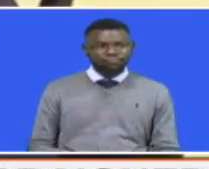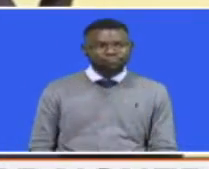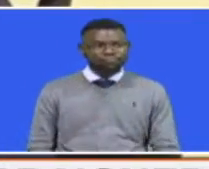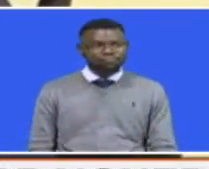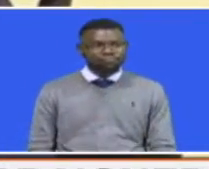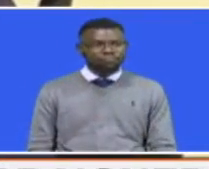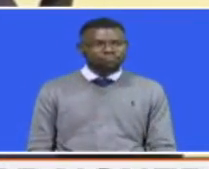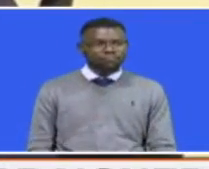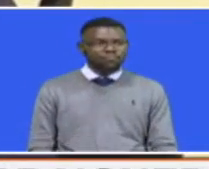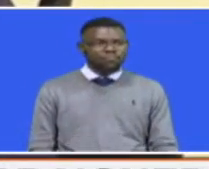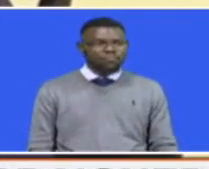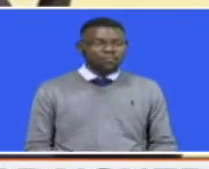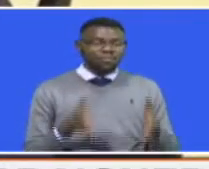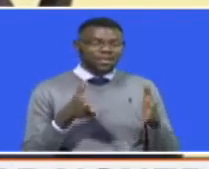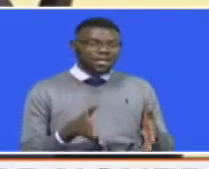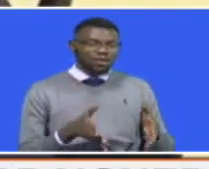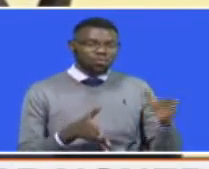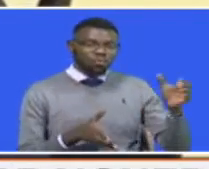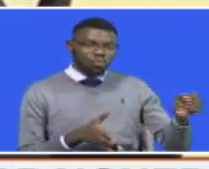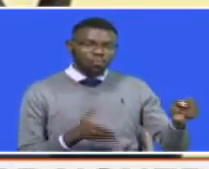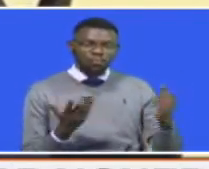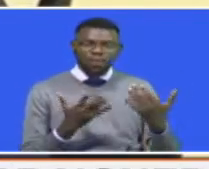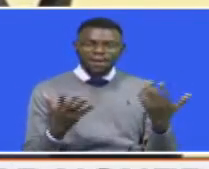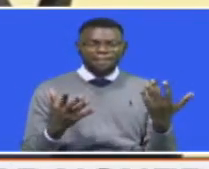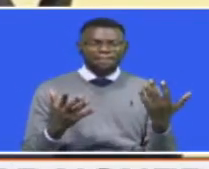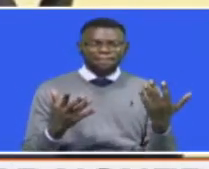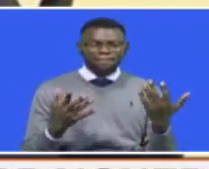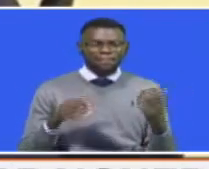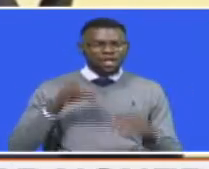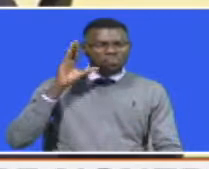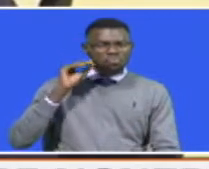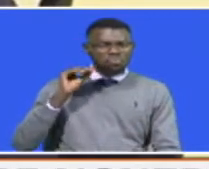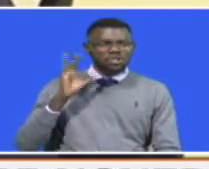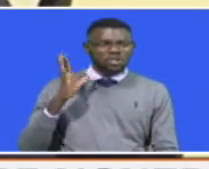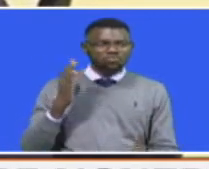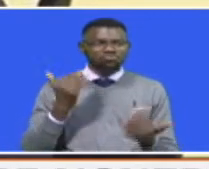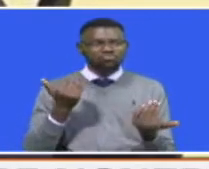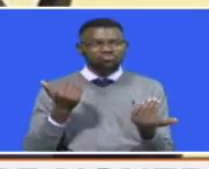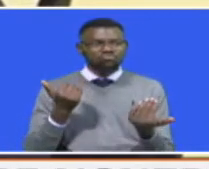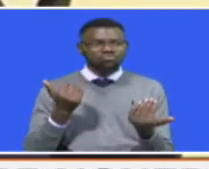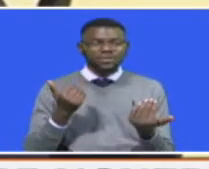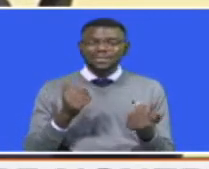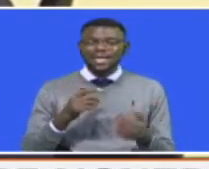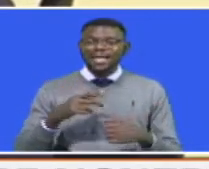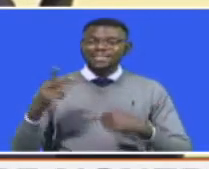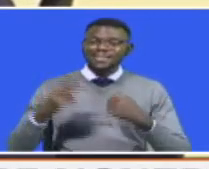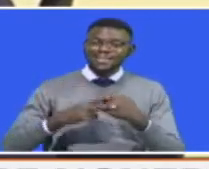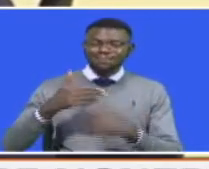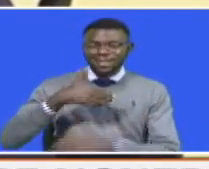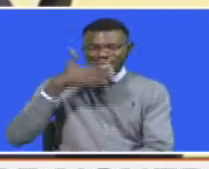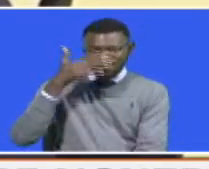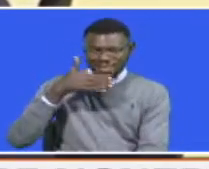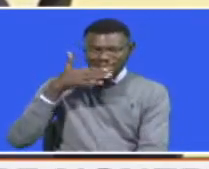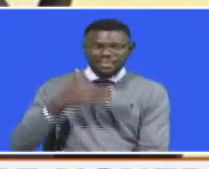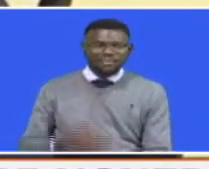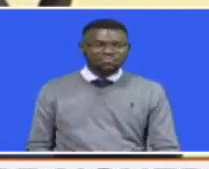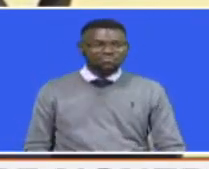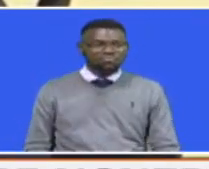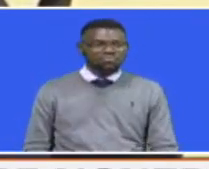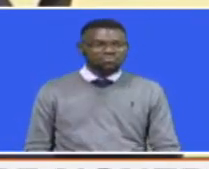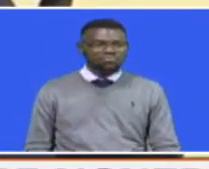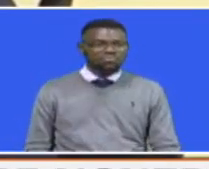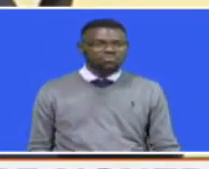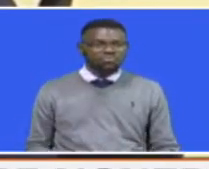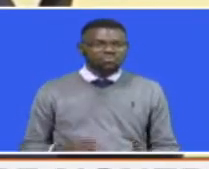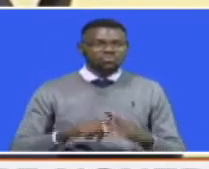shall be detained at Port Police Station, Mombasa, for a period of 7 days, which period shall